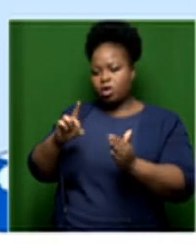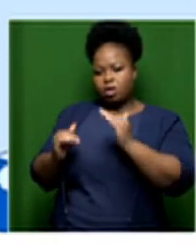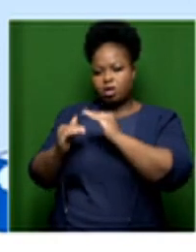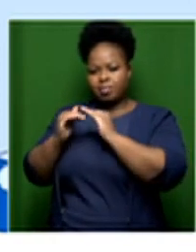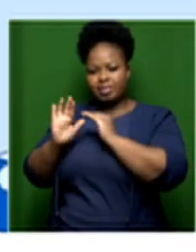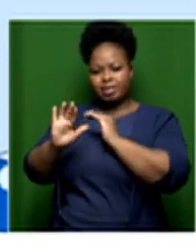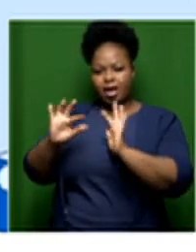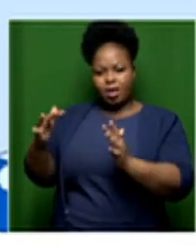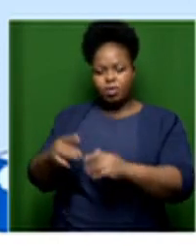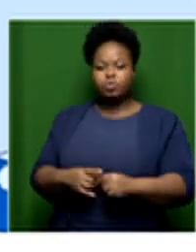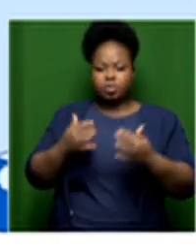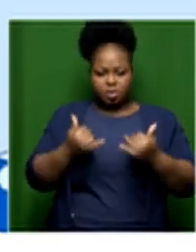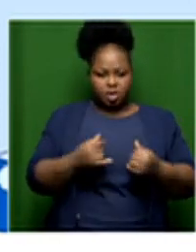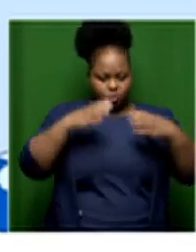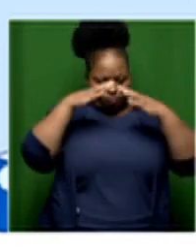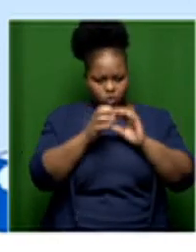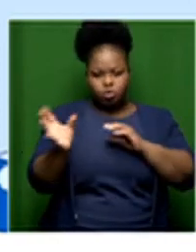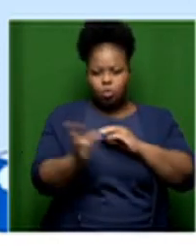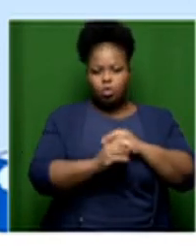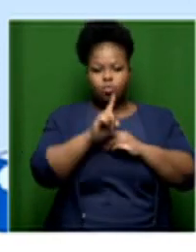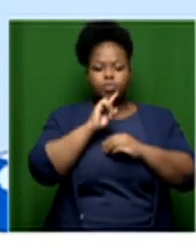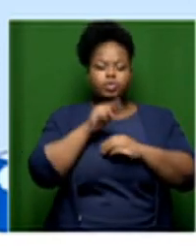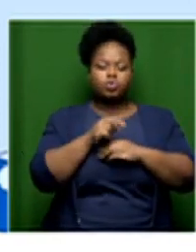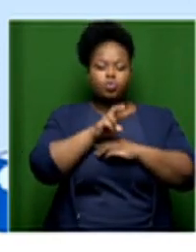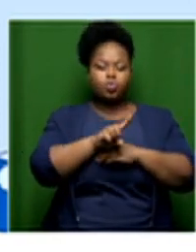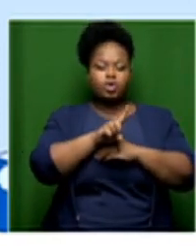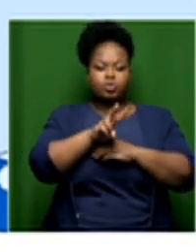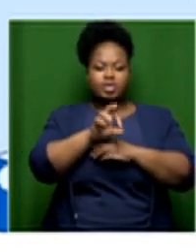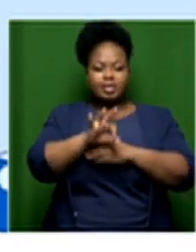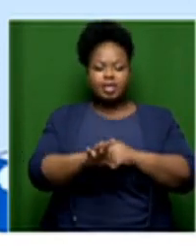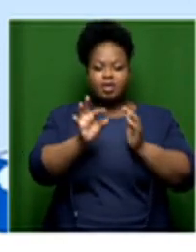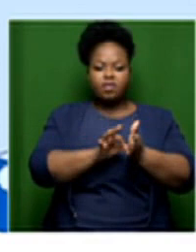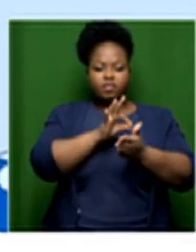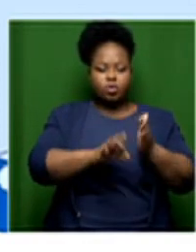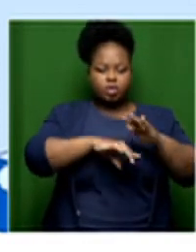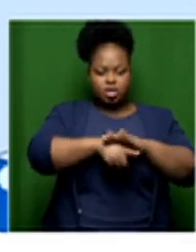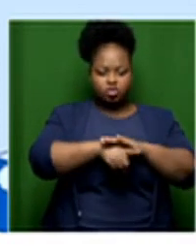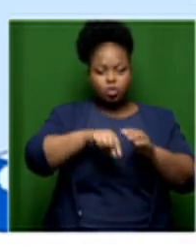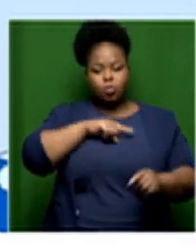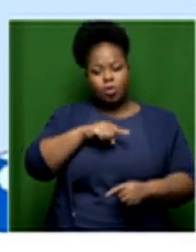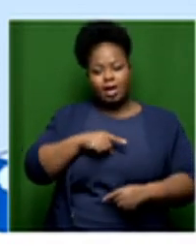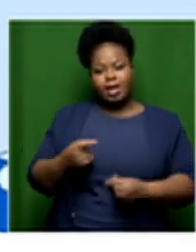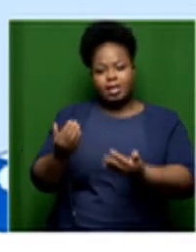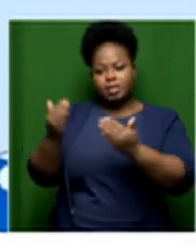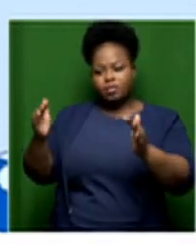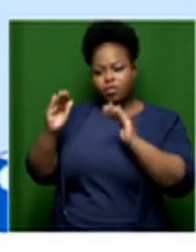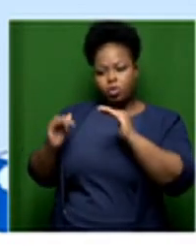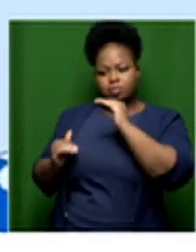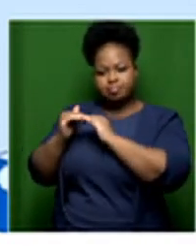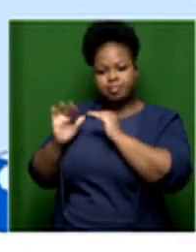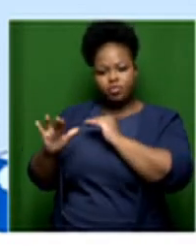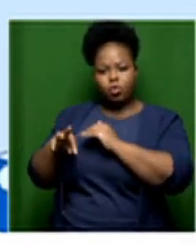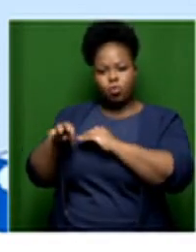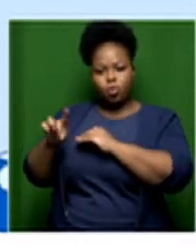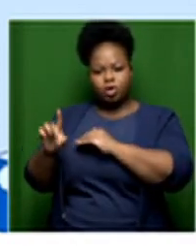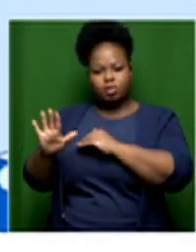the 1,123 voting districts that have been affected by the ward boundaries, meaning we had a voting